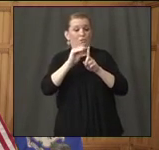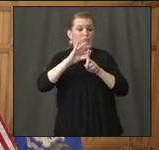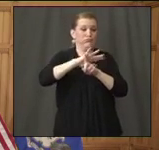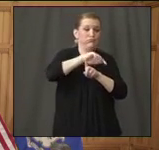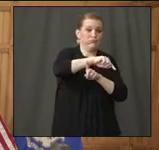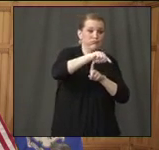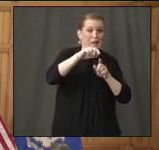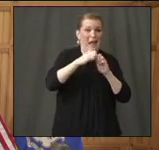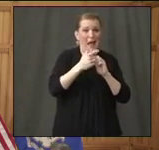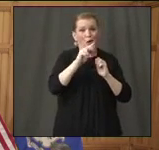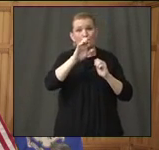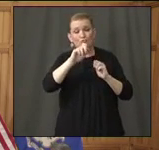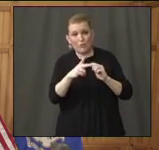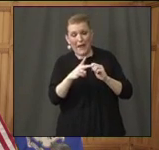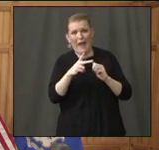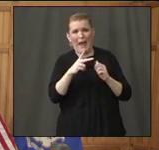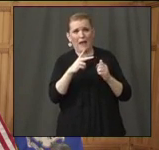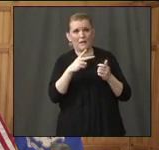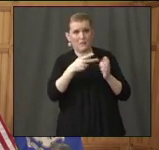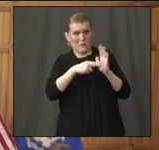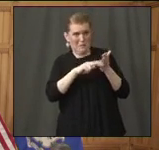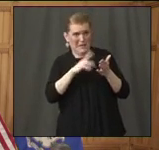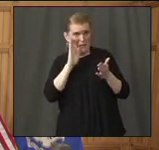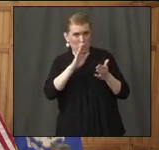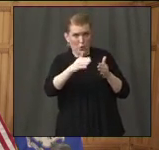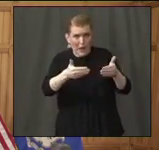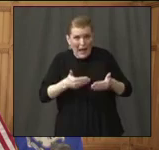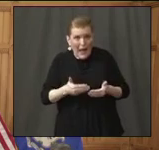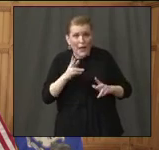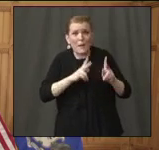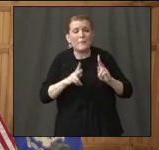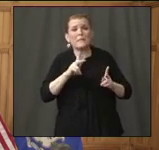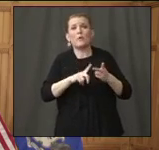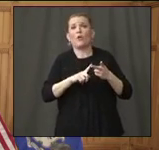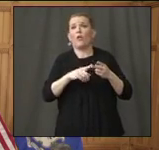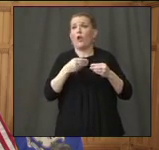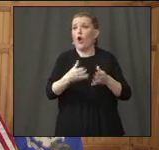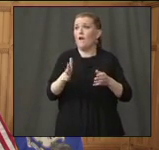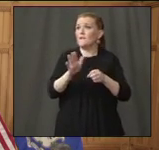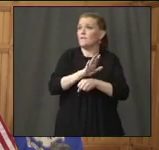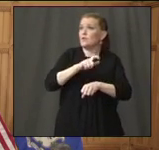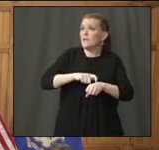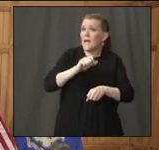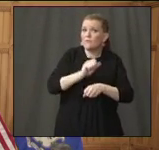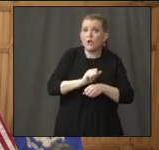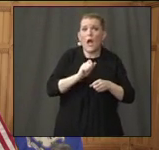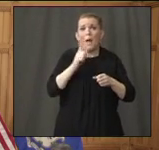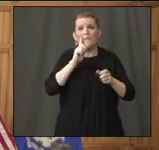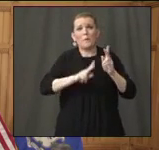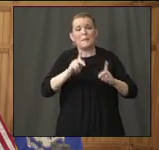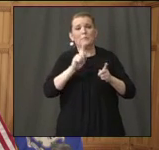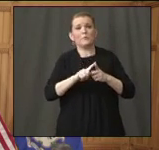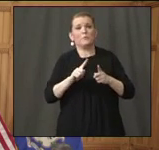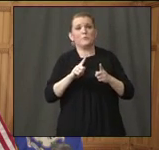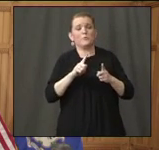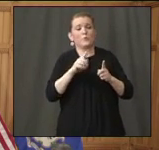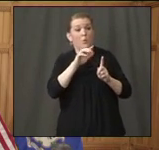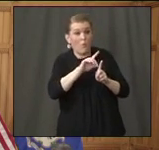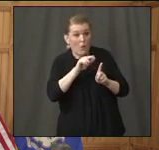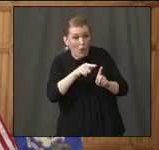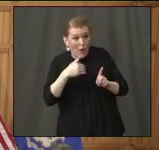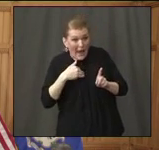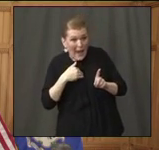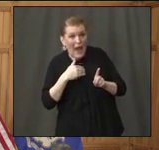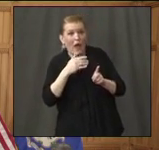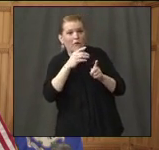actually have more people on the ground, would you be hiring people? Would these be full-time positions? Can you talk a little bit more about what you guys are actually looking at,